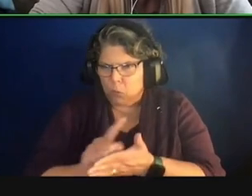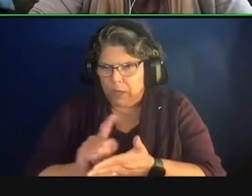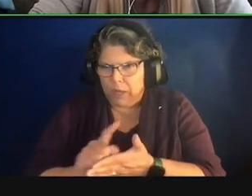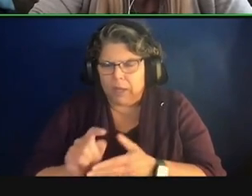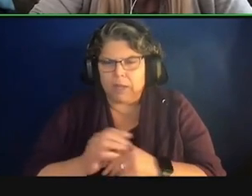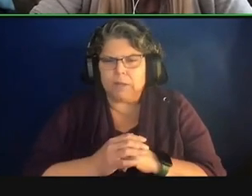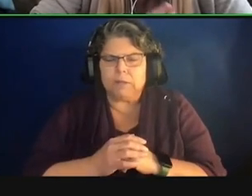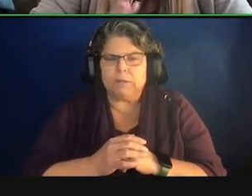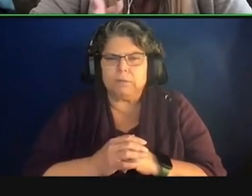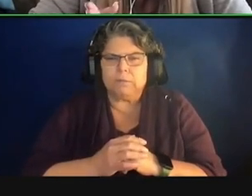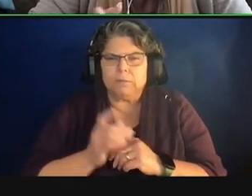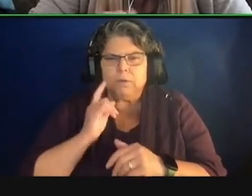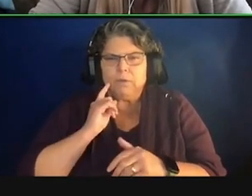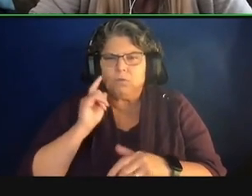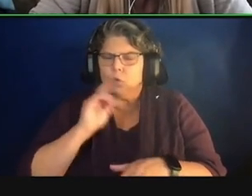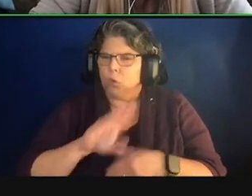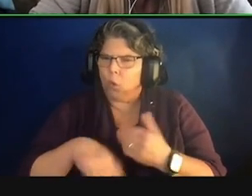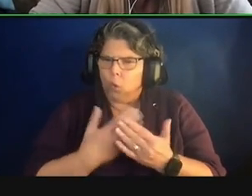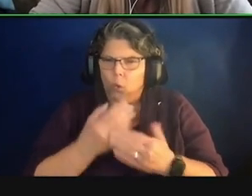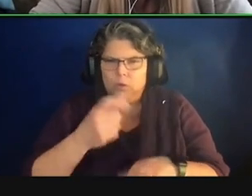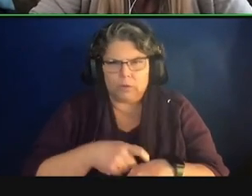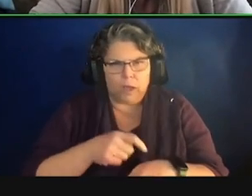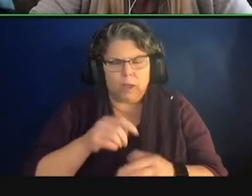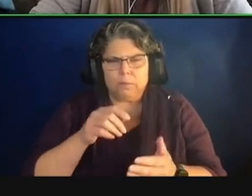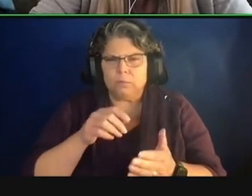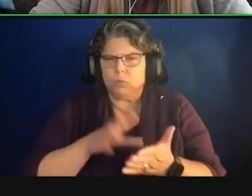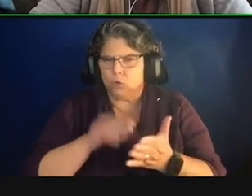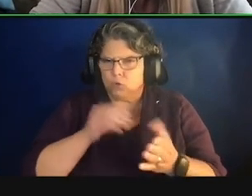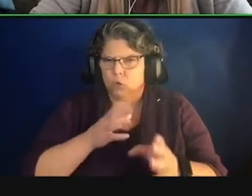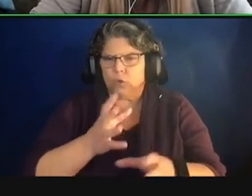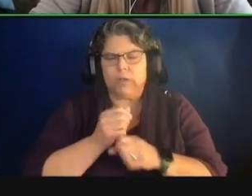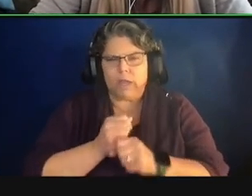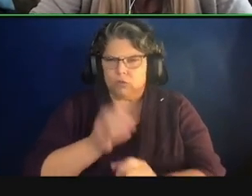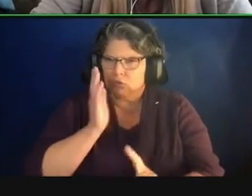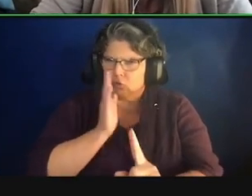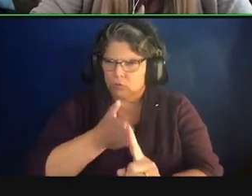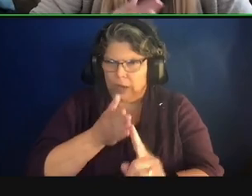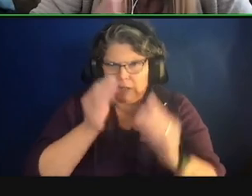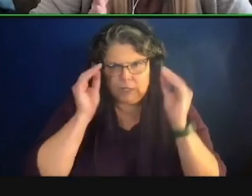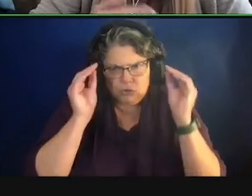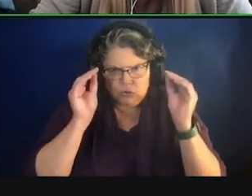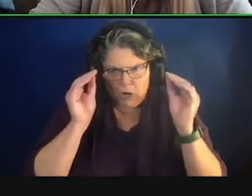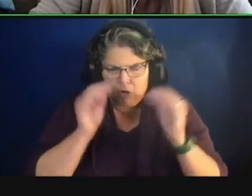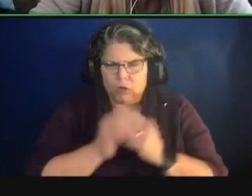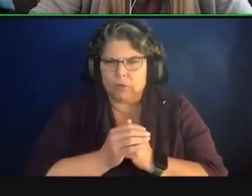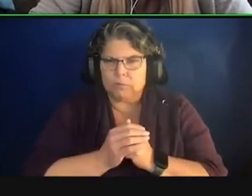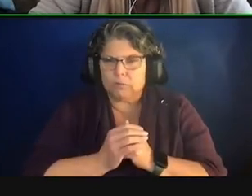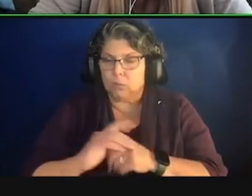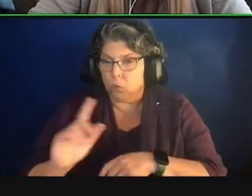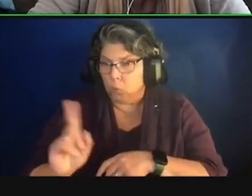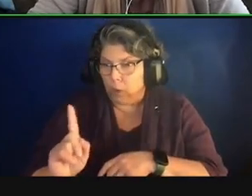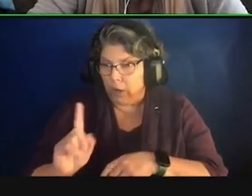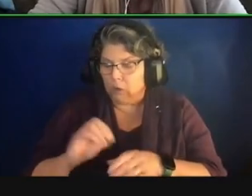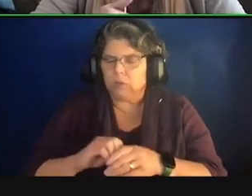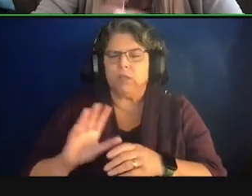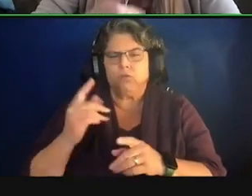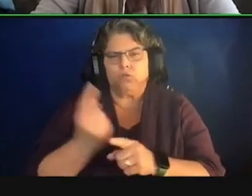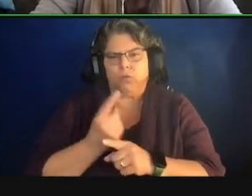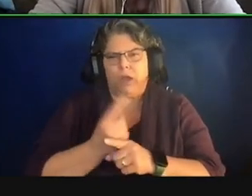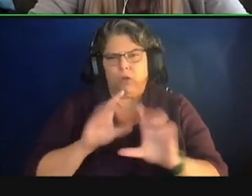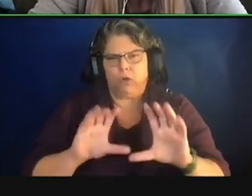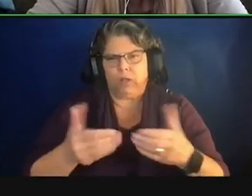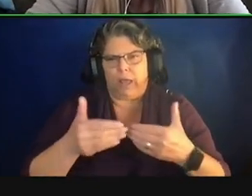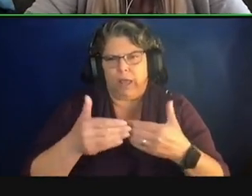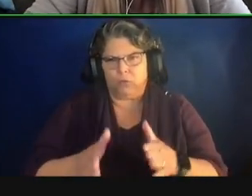It's for the entire time the student is receiving direct instruction, and the location is in the regular classroom because